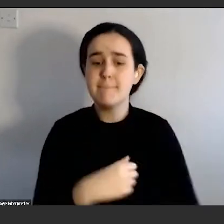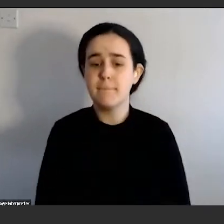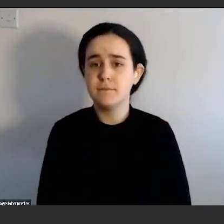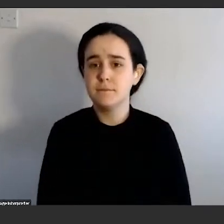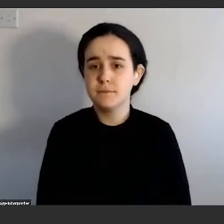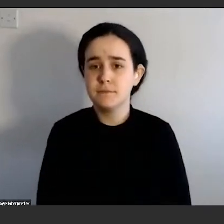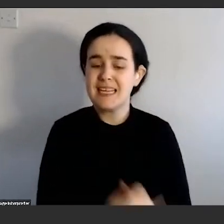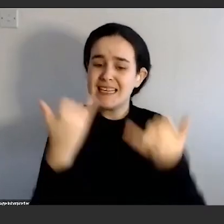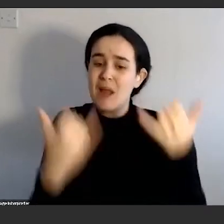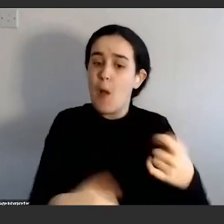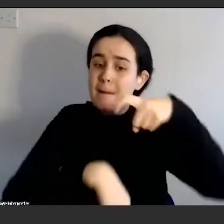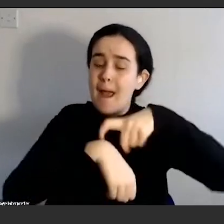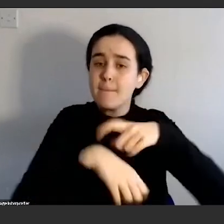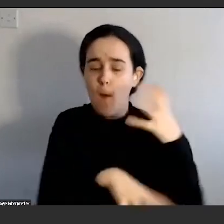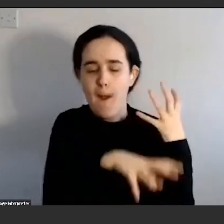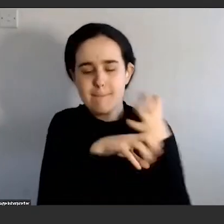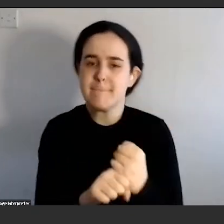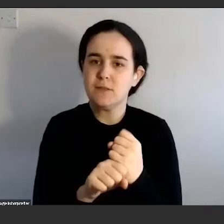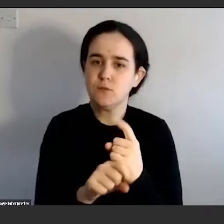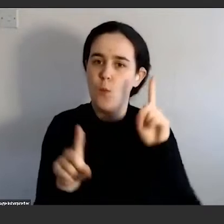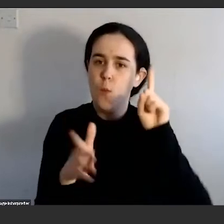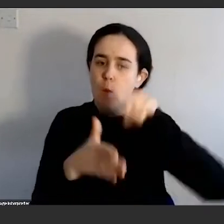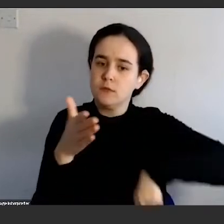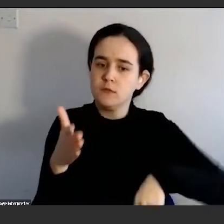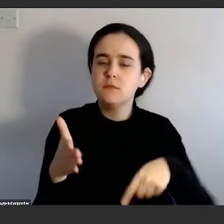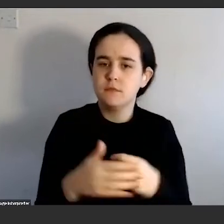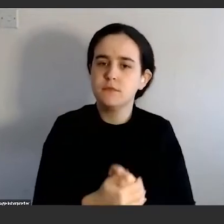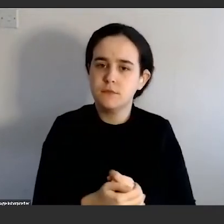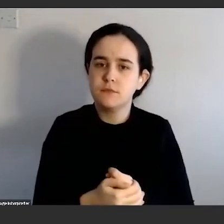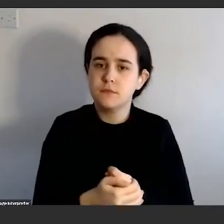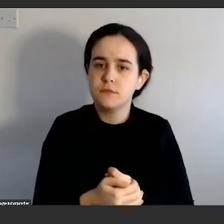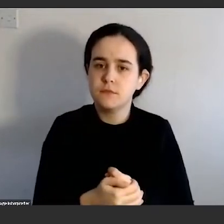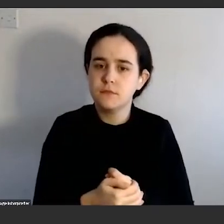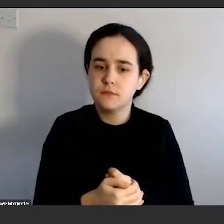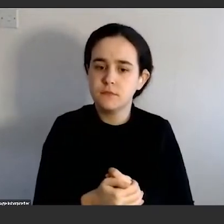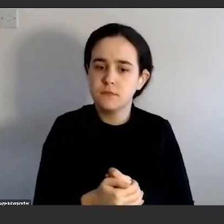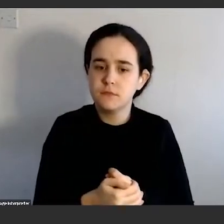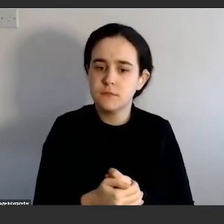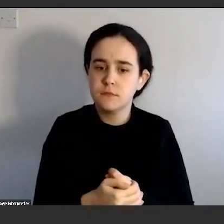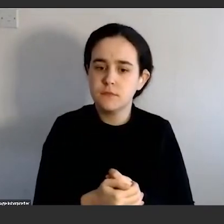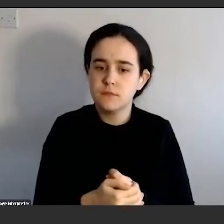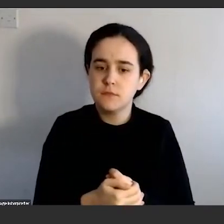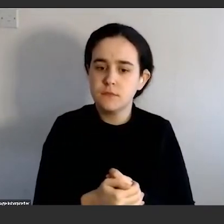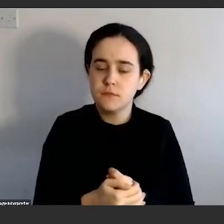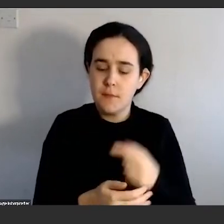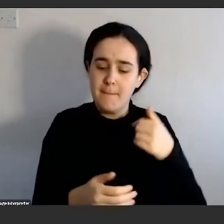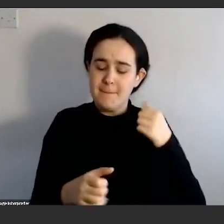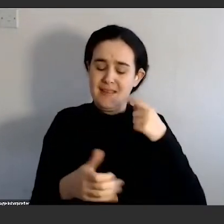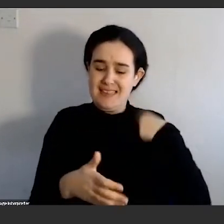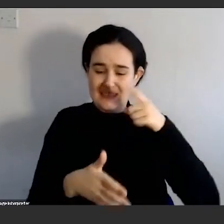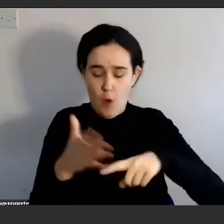our world more inclusive of persons with disabilities. The